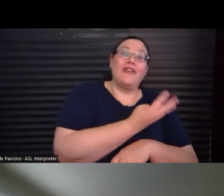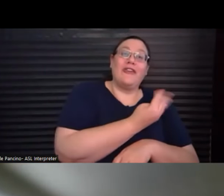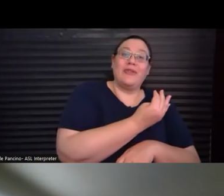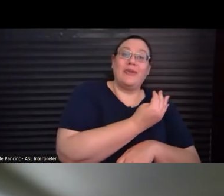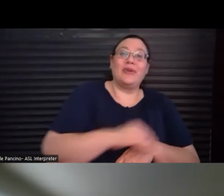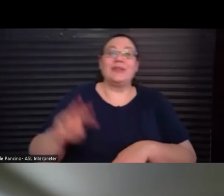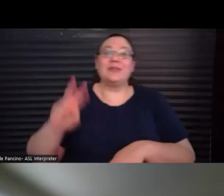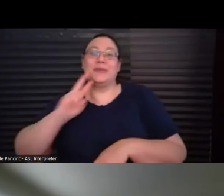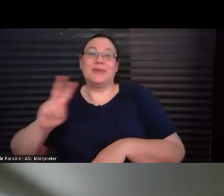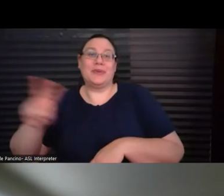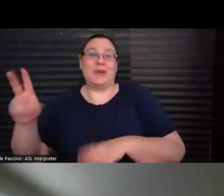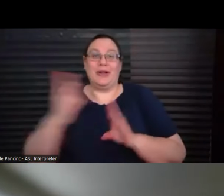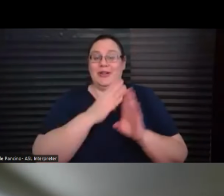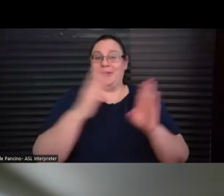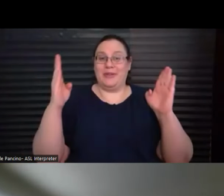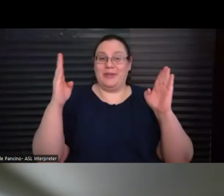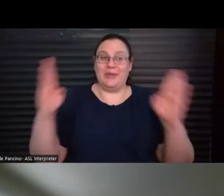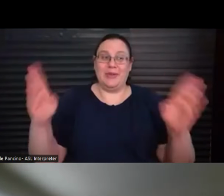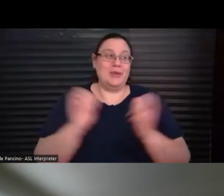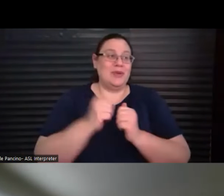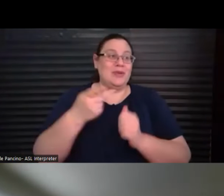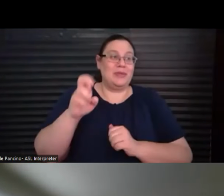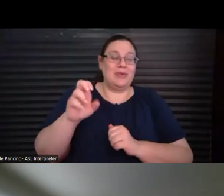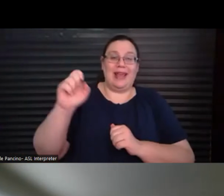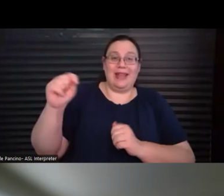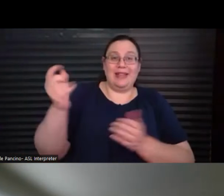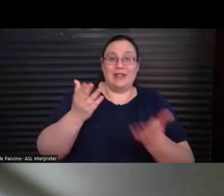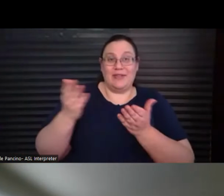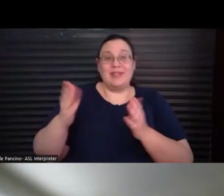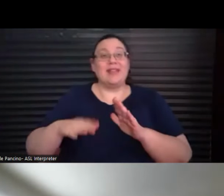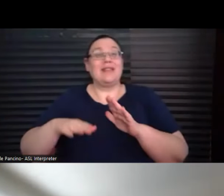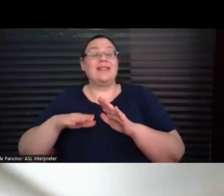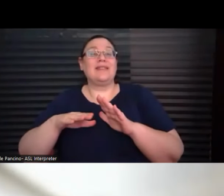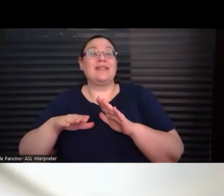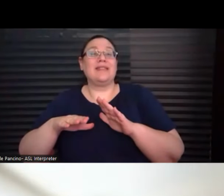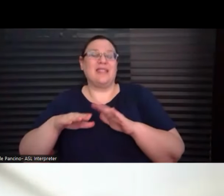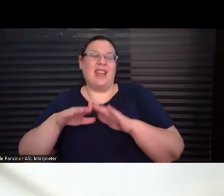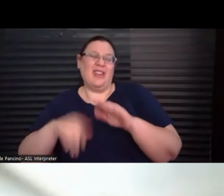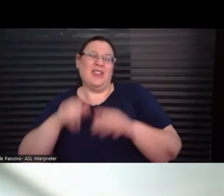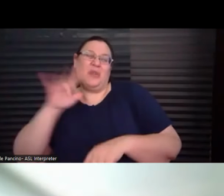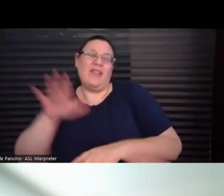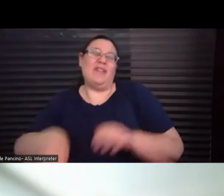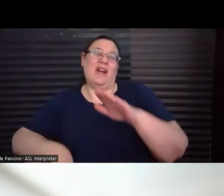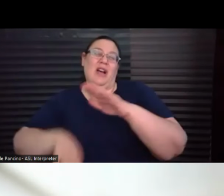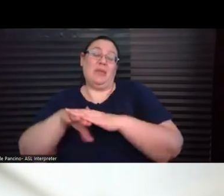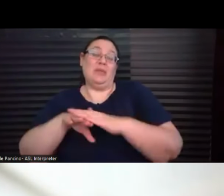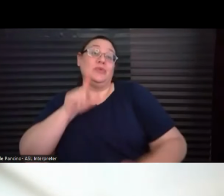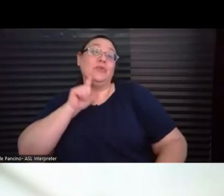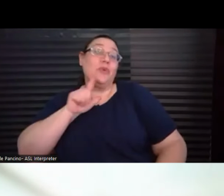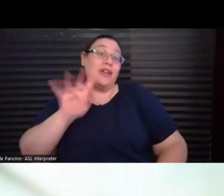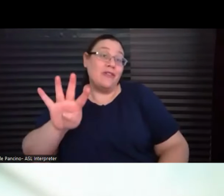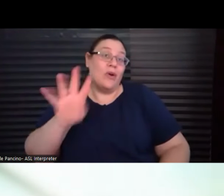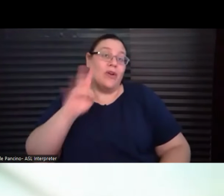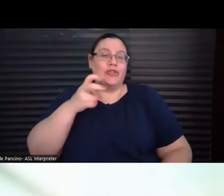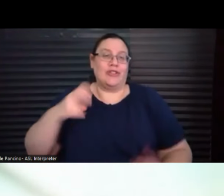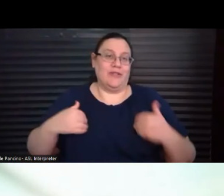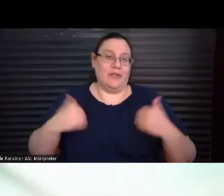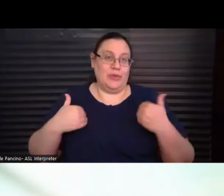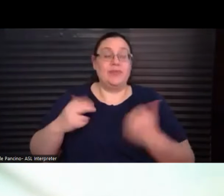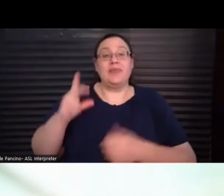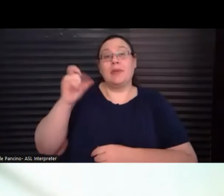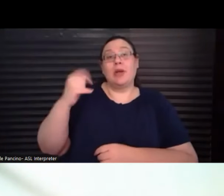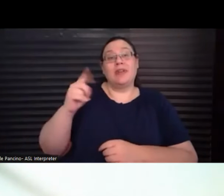pre-ed services, and under 25, so up to 24 for our transitional youth. So the Department of Disability Services, our